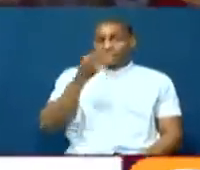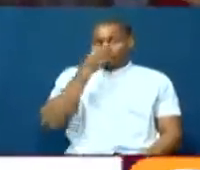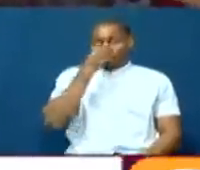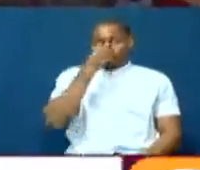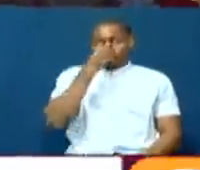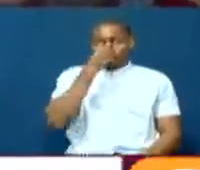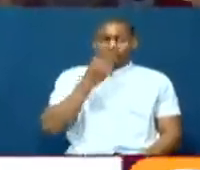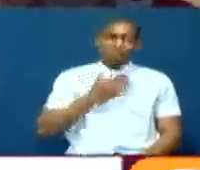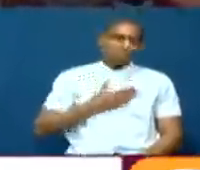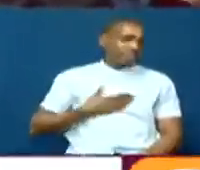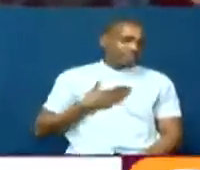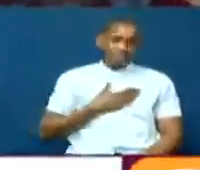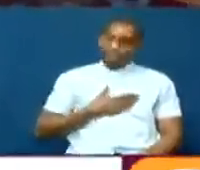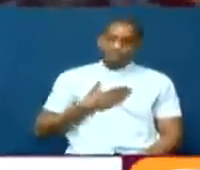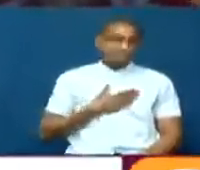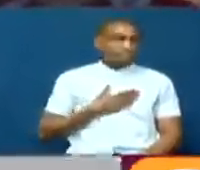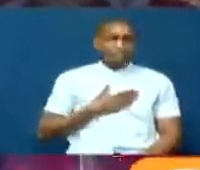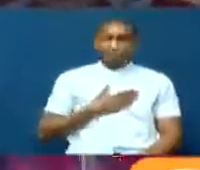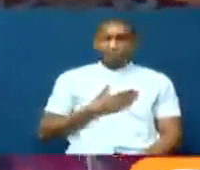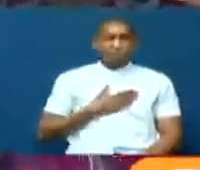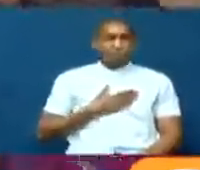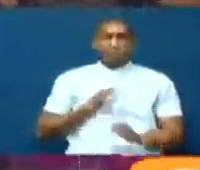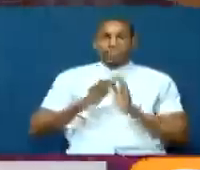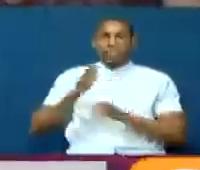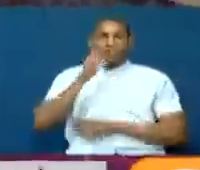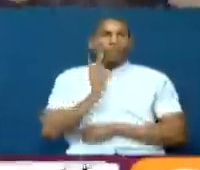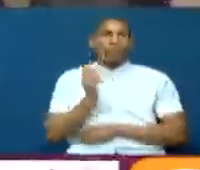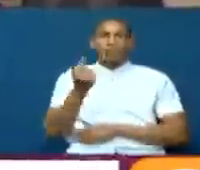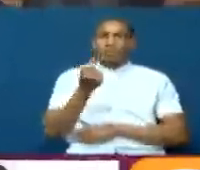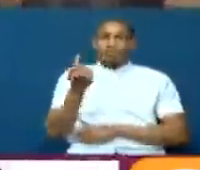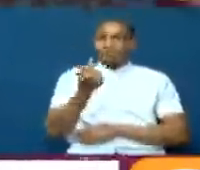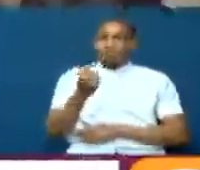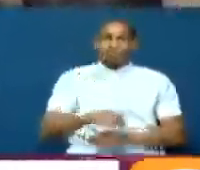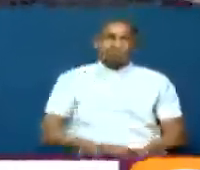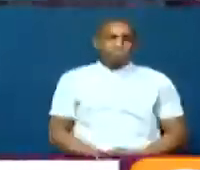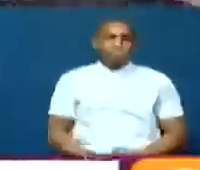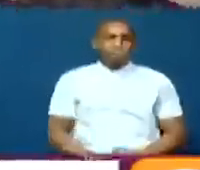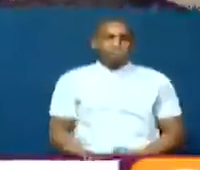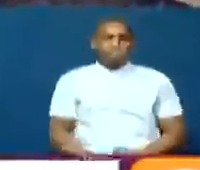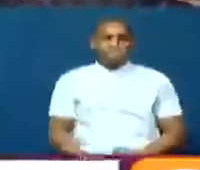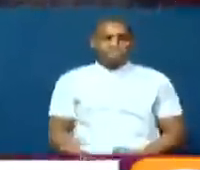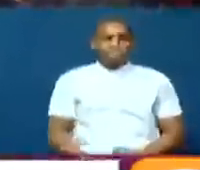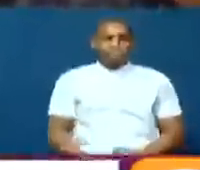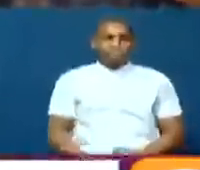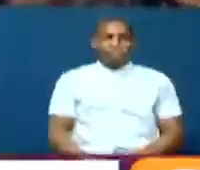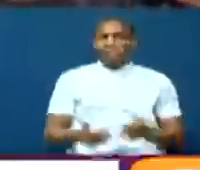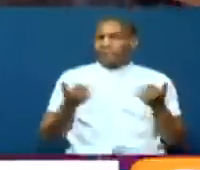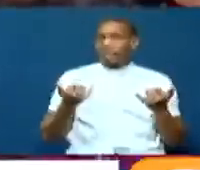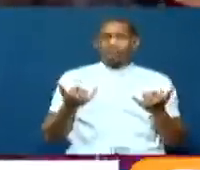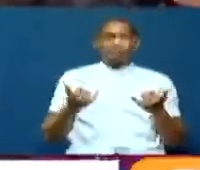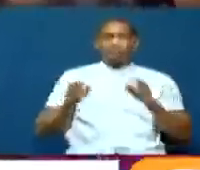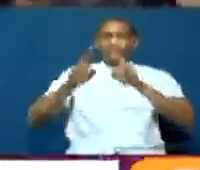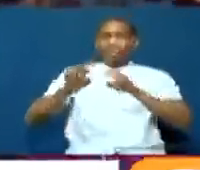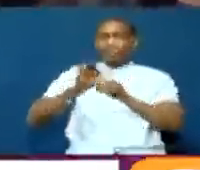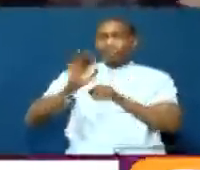Ruto, please leave Kalonzo alone. Leave Kalonzo alone. Yaani tafuta